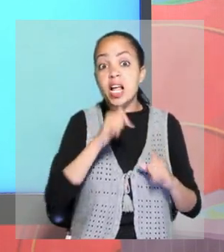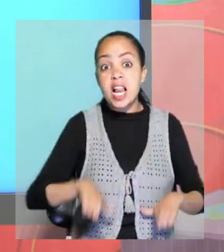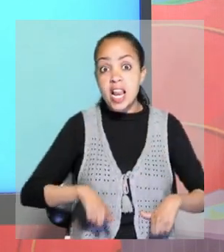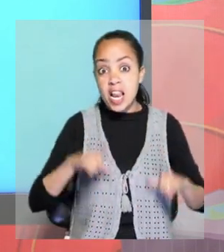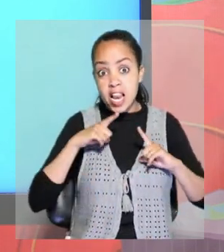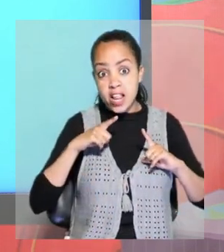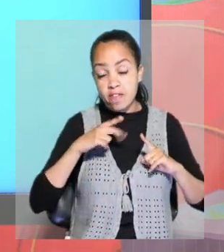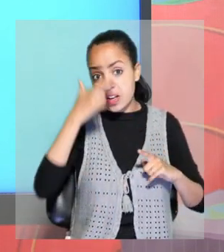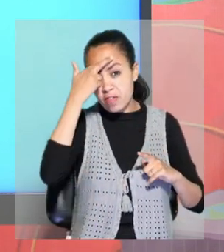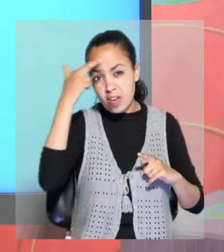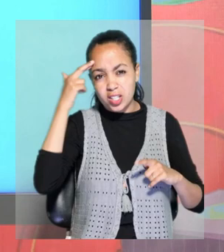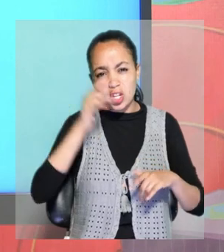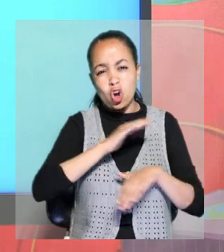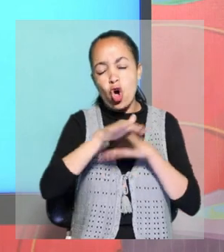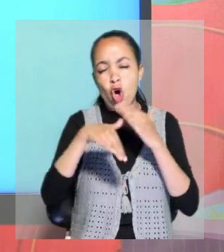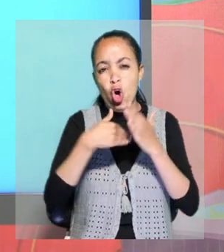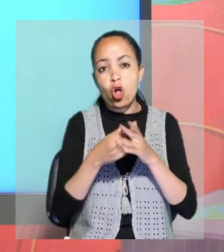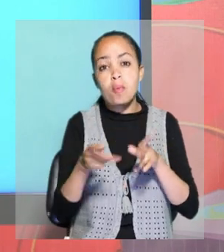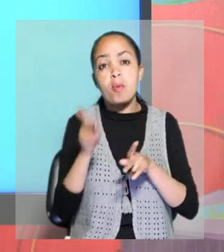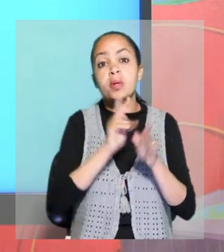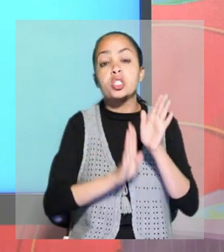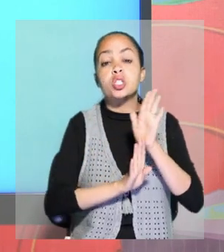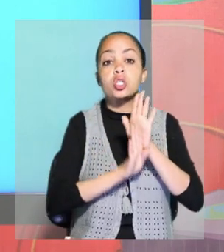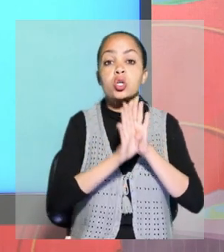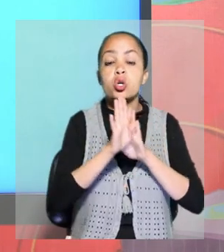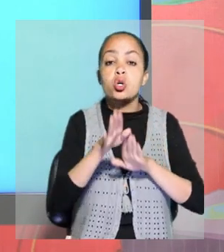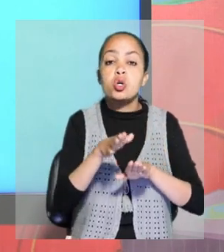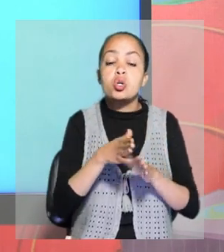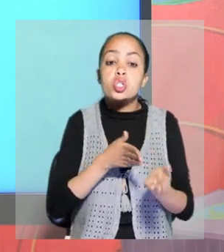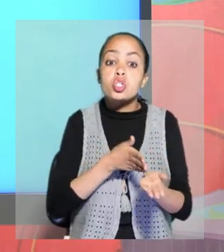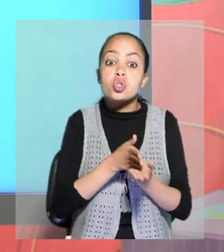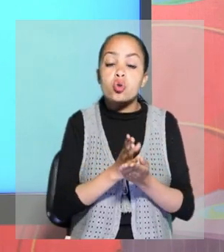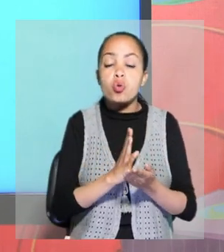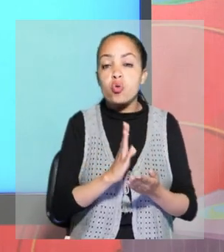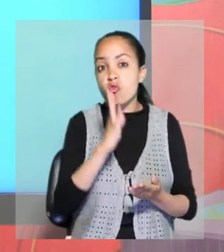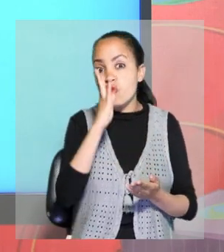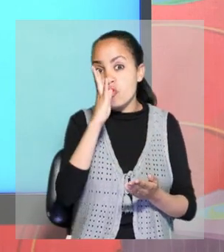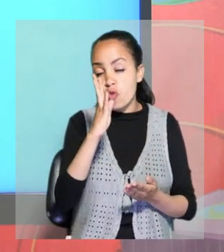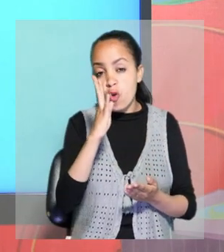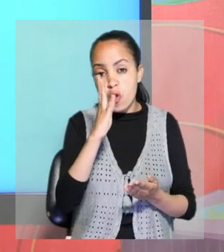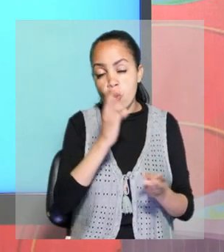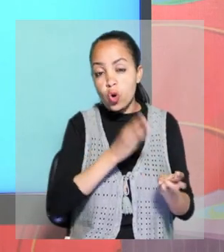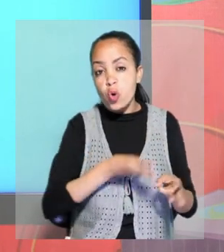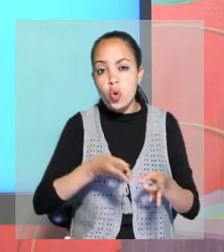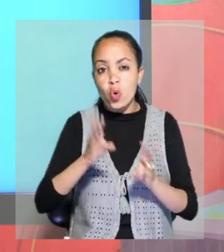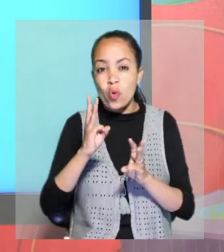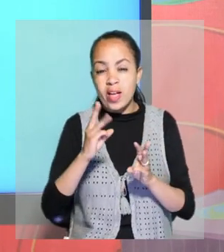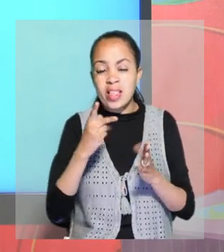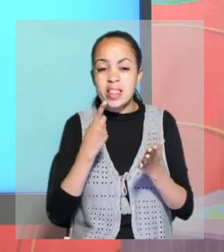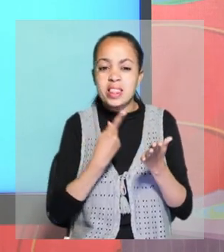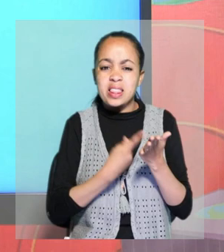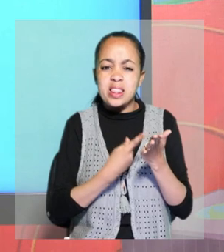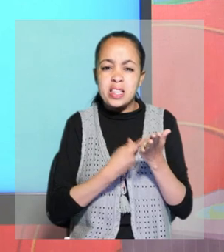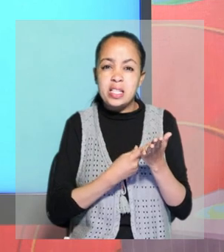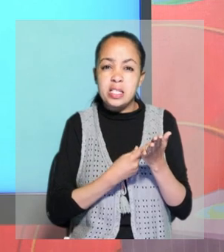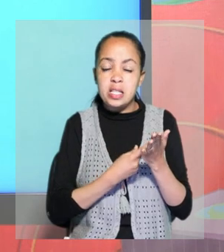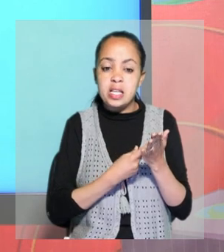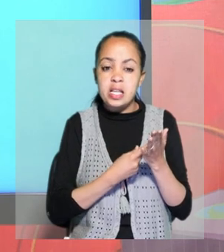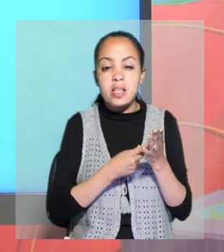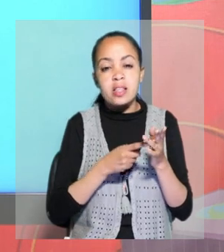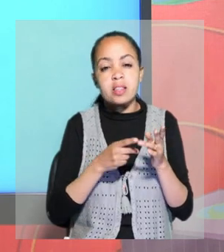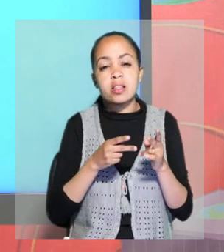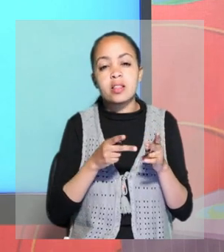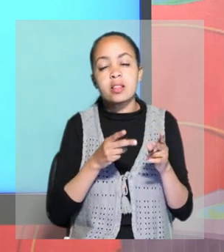factor, all population can be grow through four main phases. This is a consecutive phase